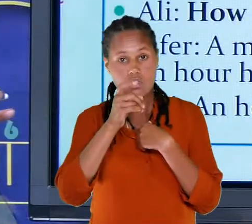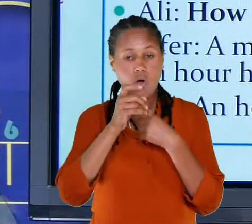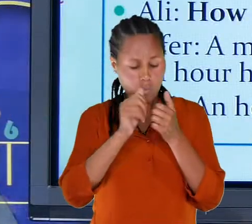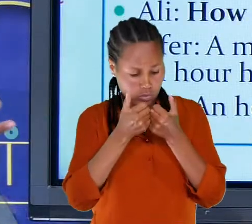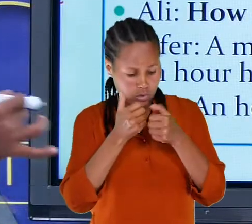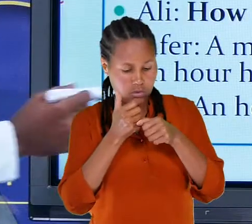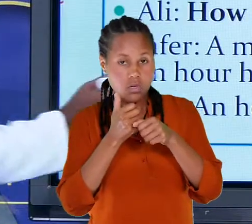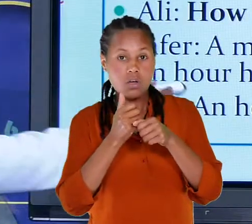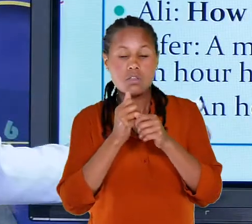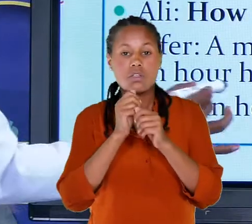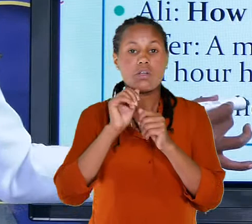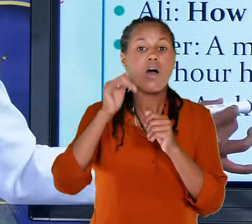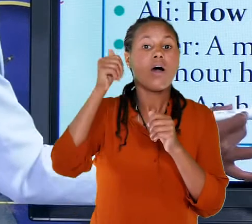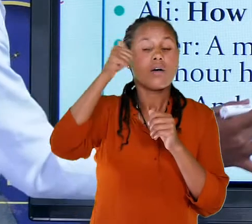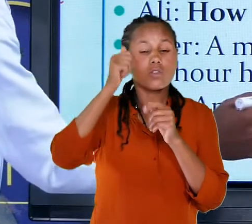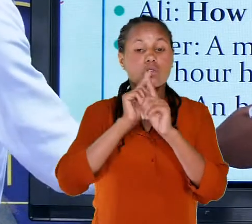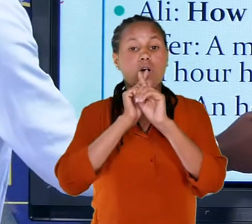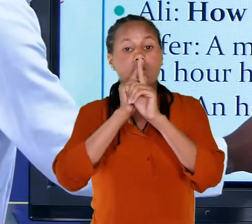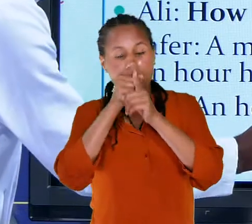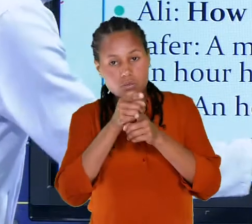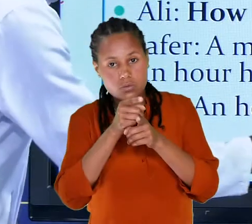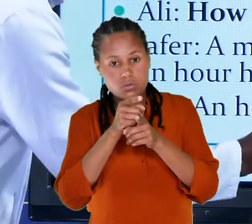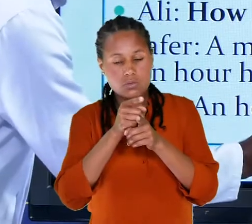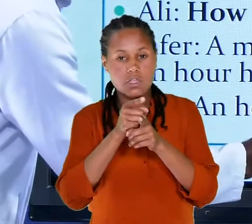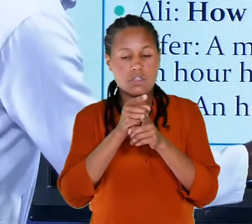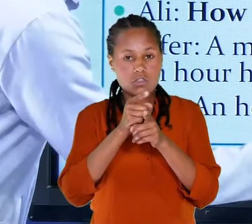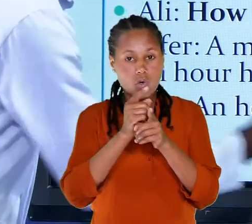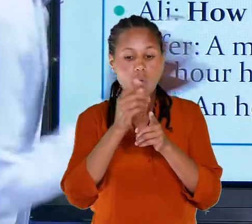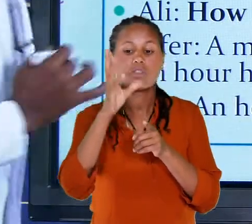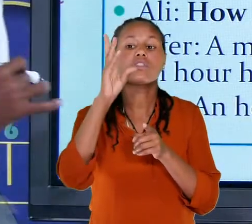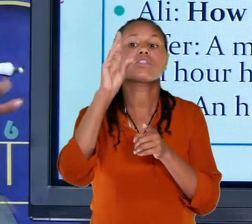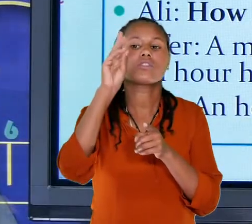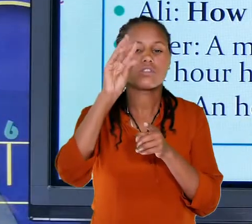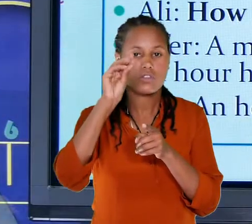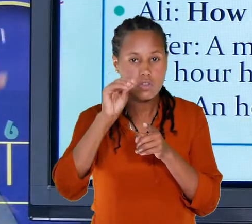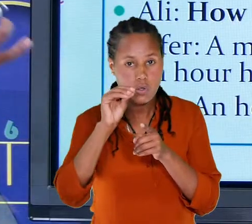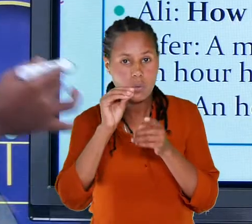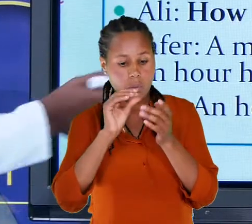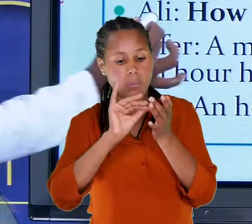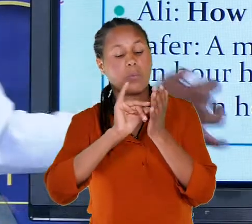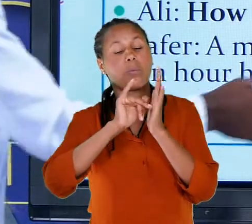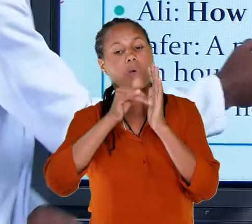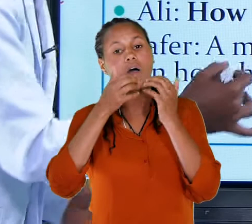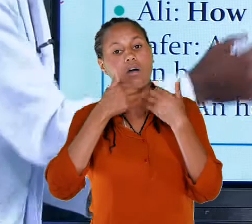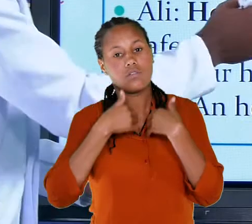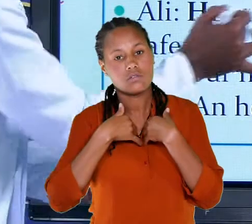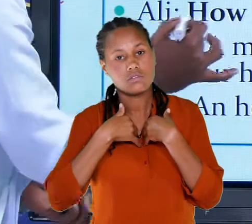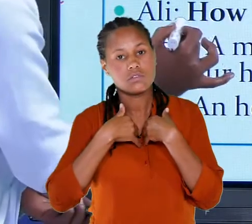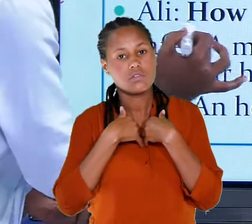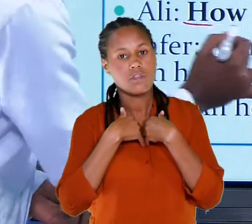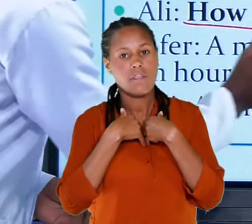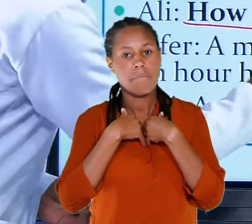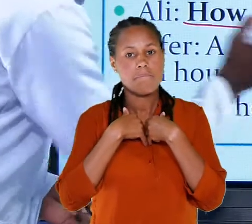Ali answered here, an hour has 60 minutes. Here still, we are talking